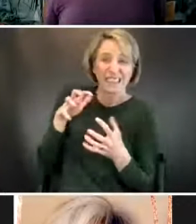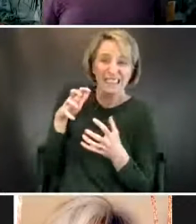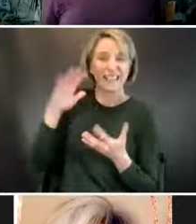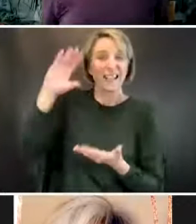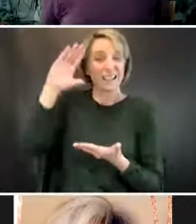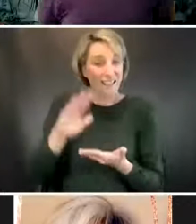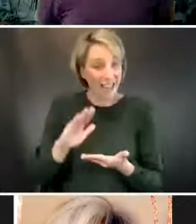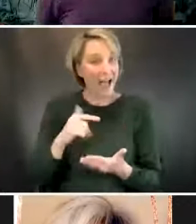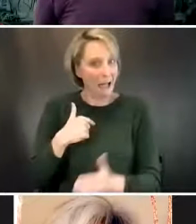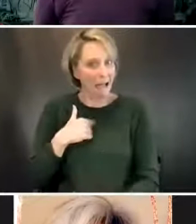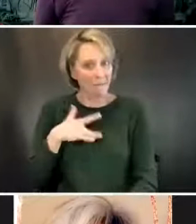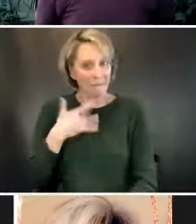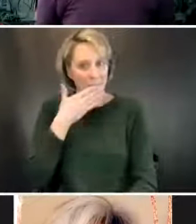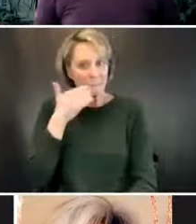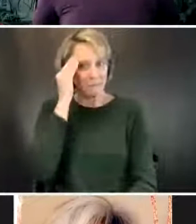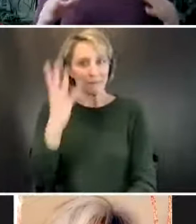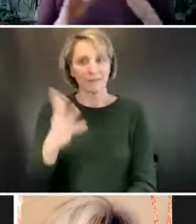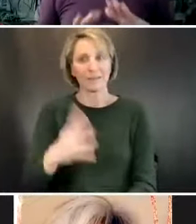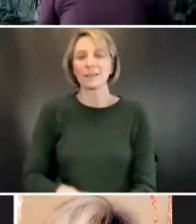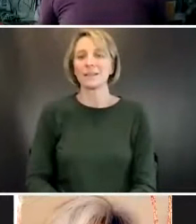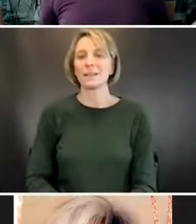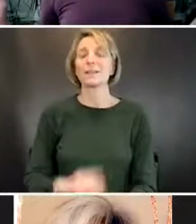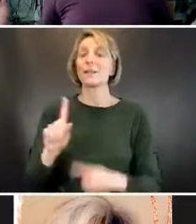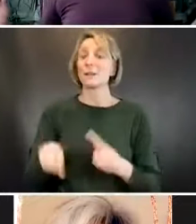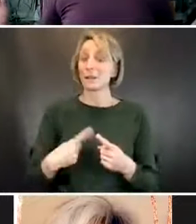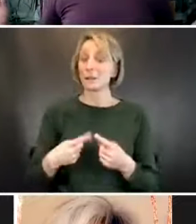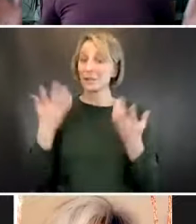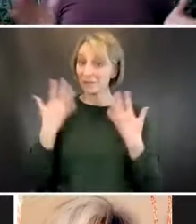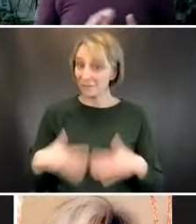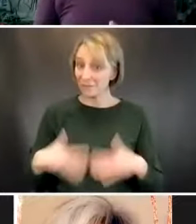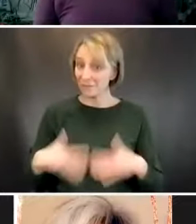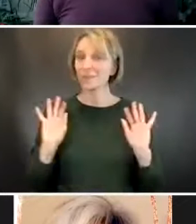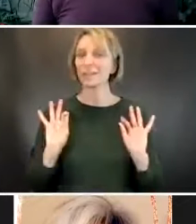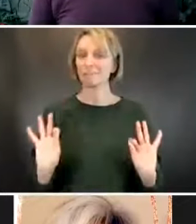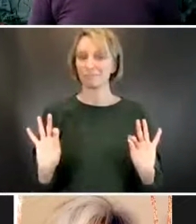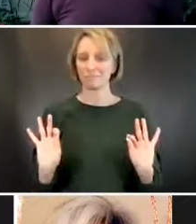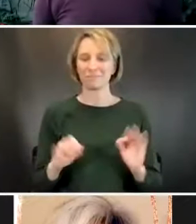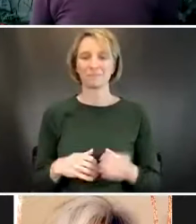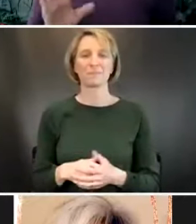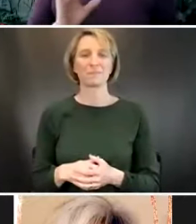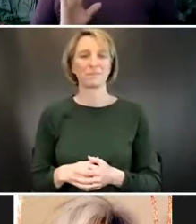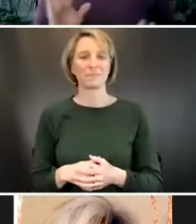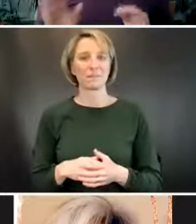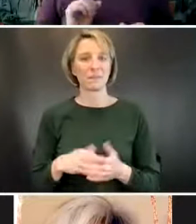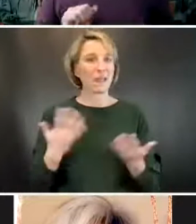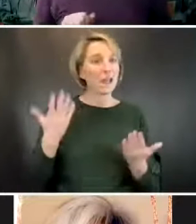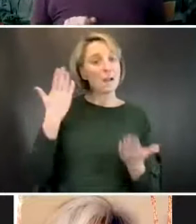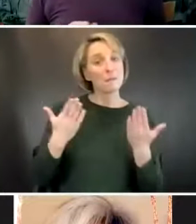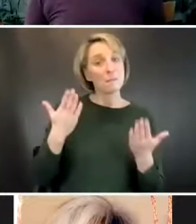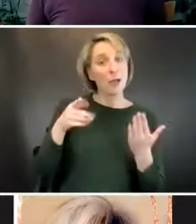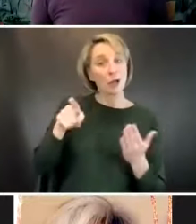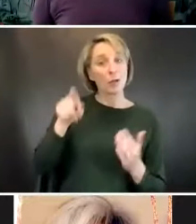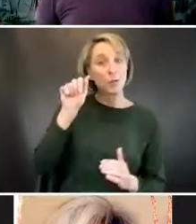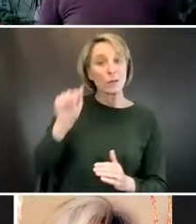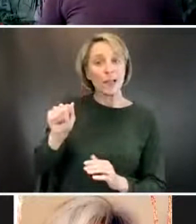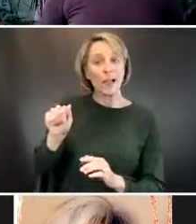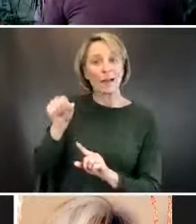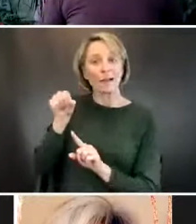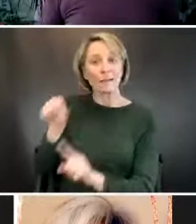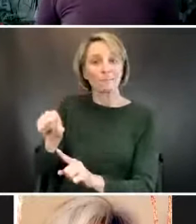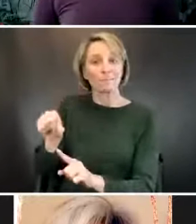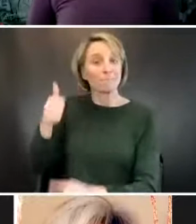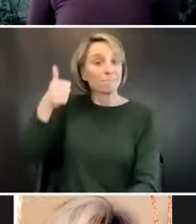And bring that to a close. So let me know with maybe a little emoji sticker down there